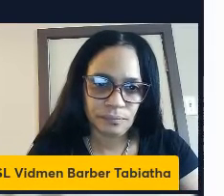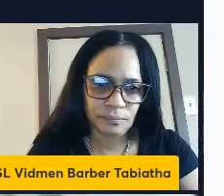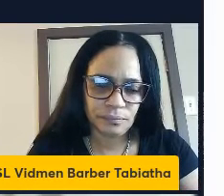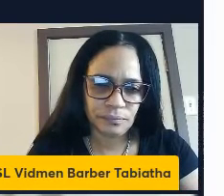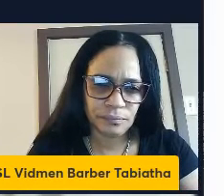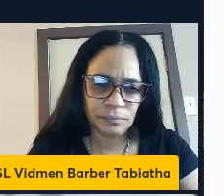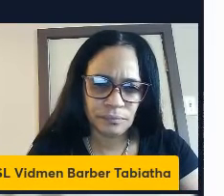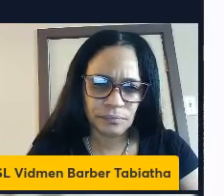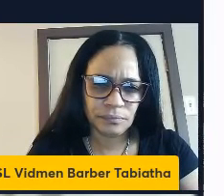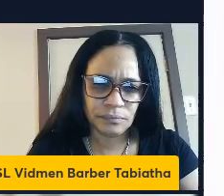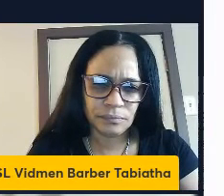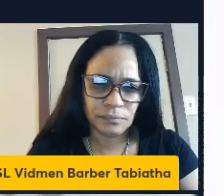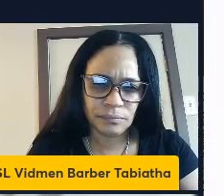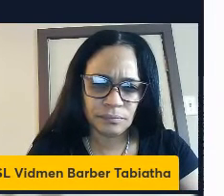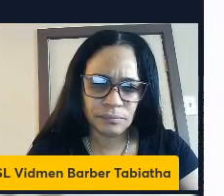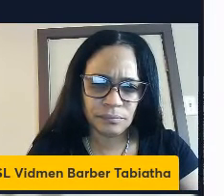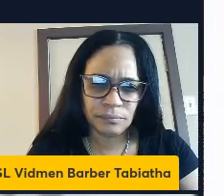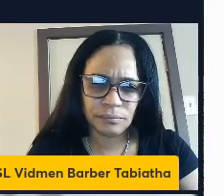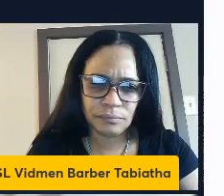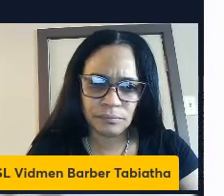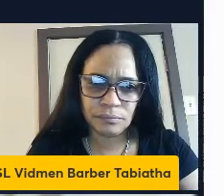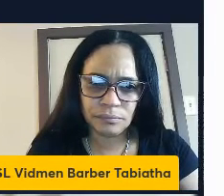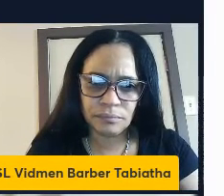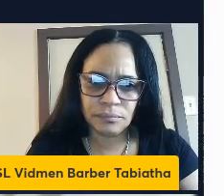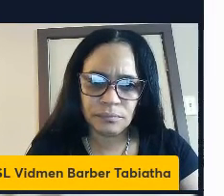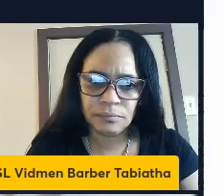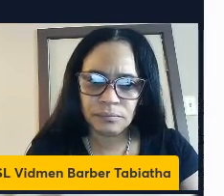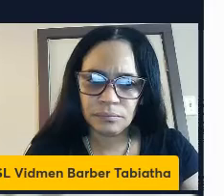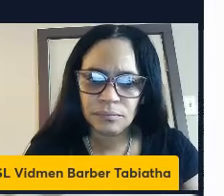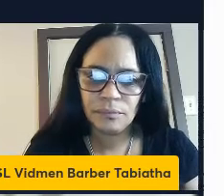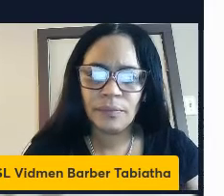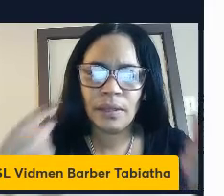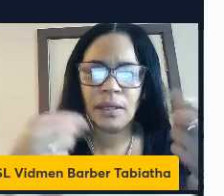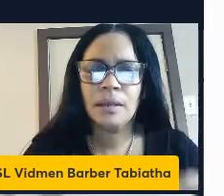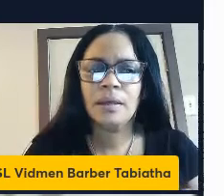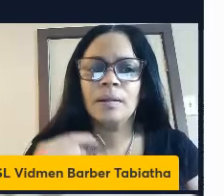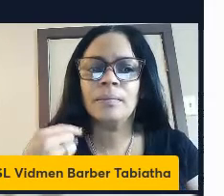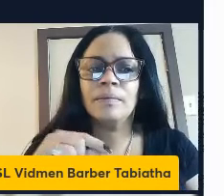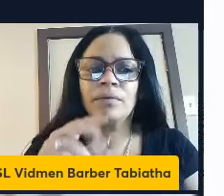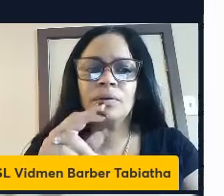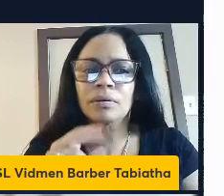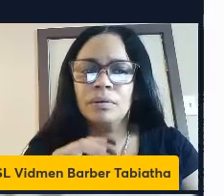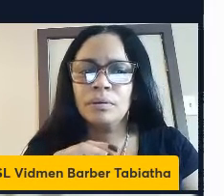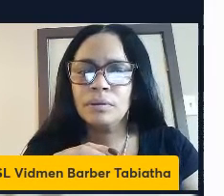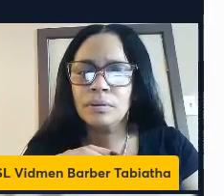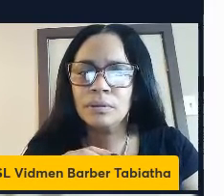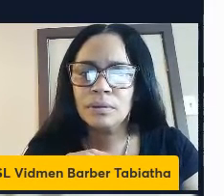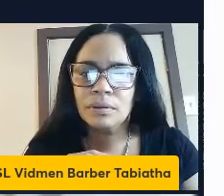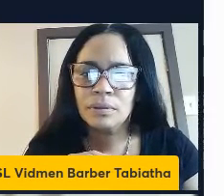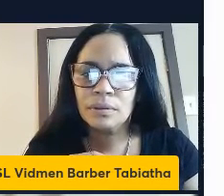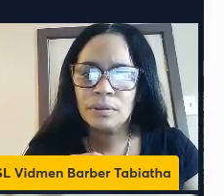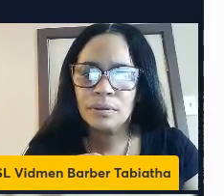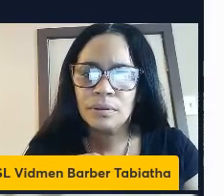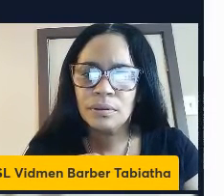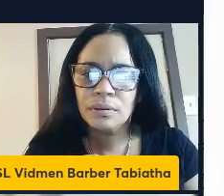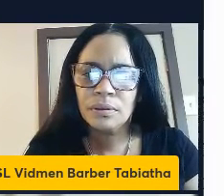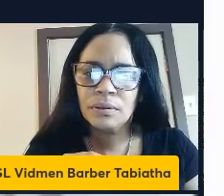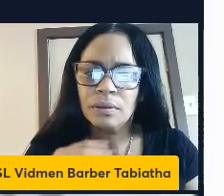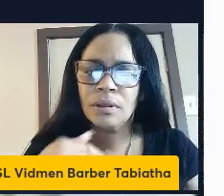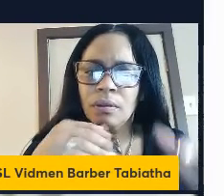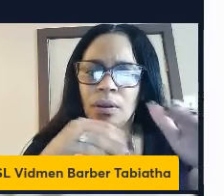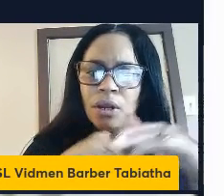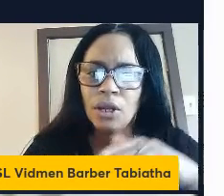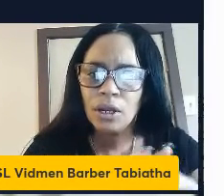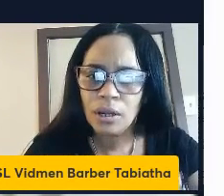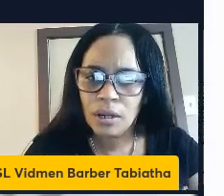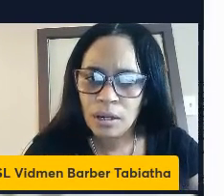So, mine, I can't talk about my journey into immunology without talking about my background. So, I was born in